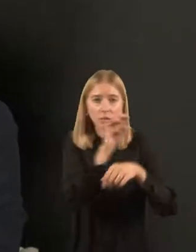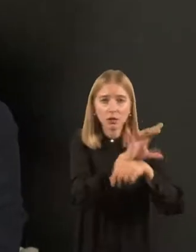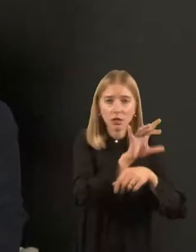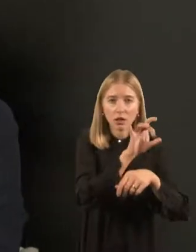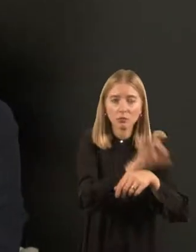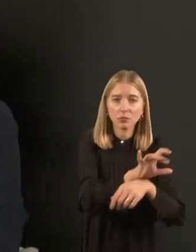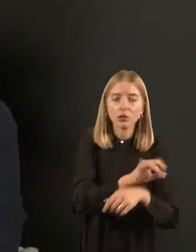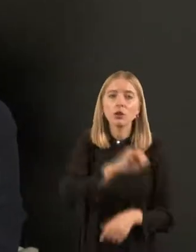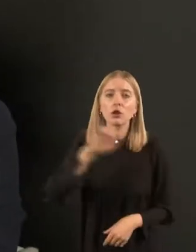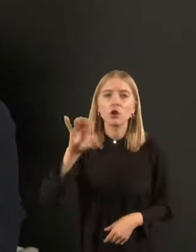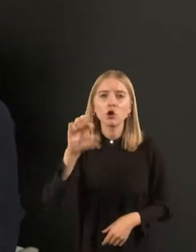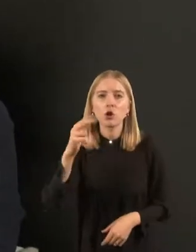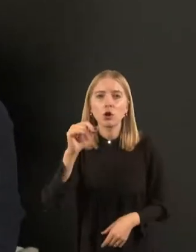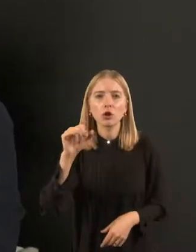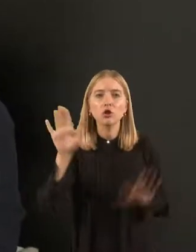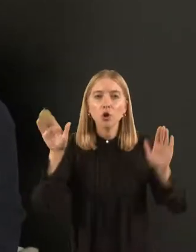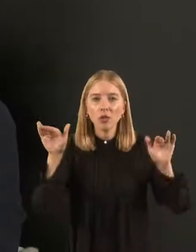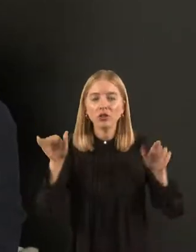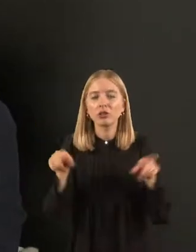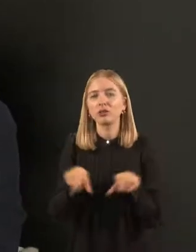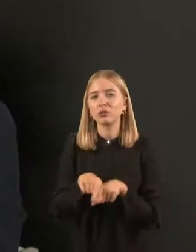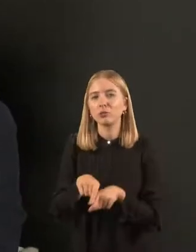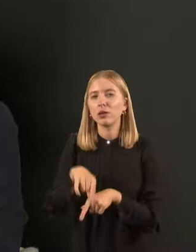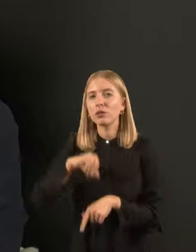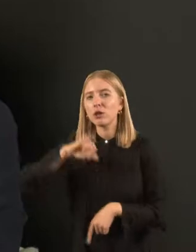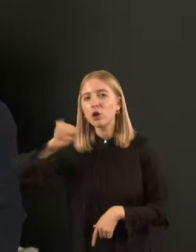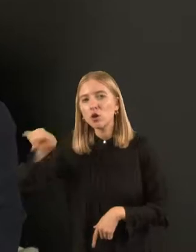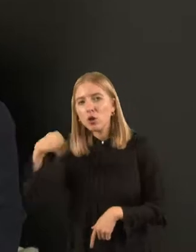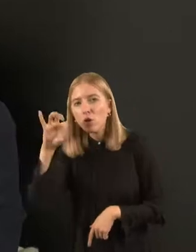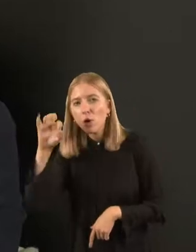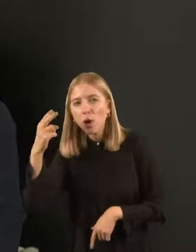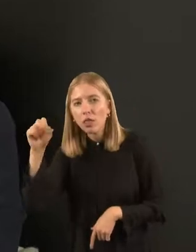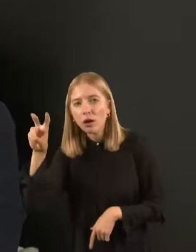their scope is a little bit different, or their scale.